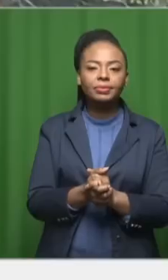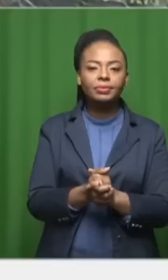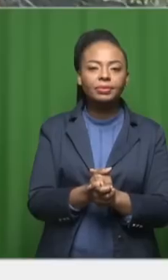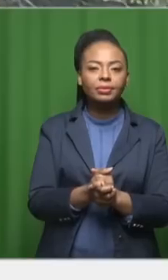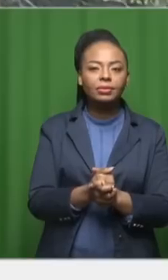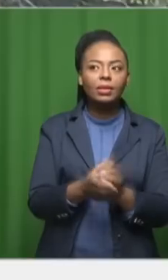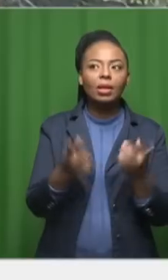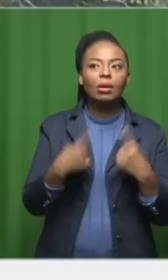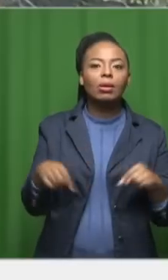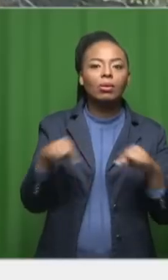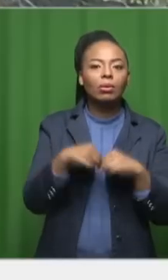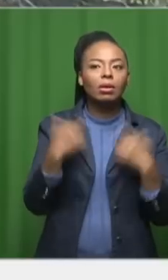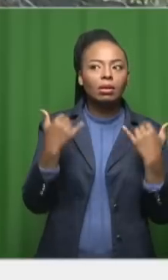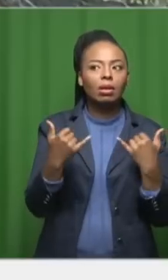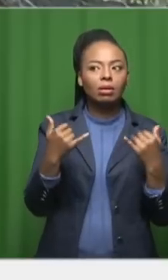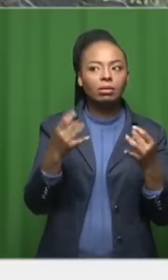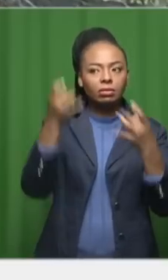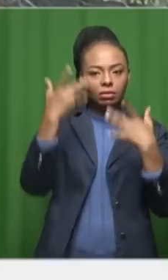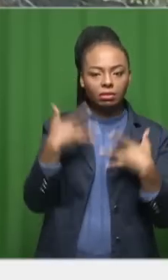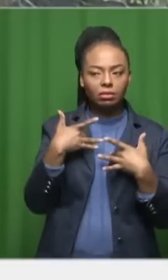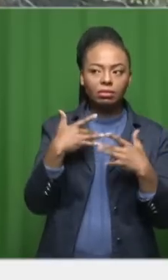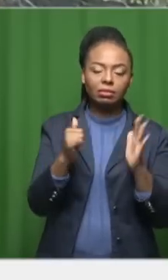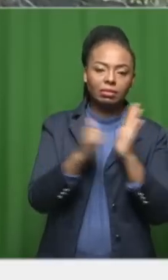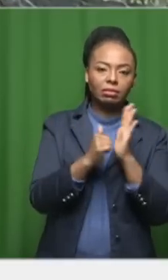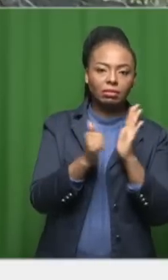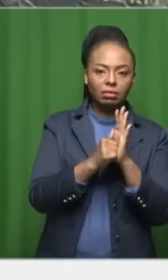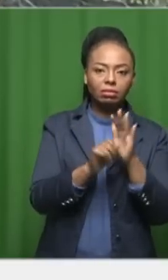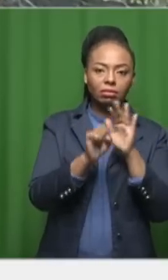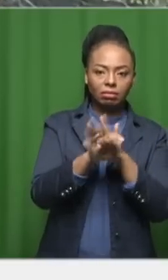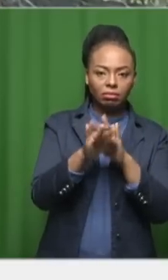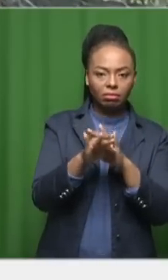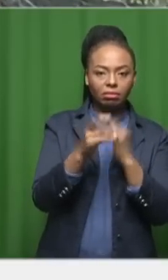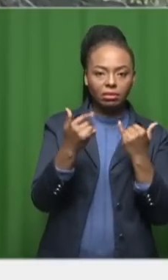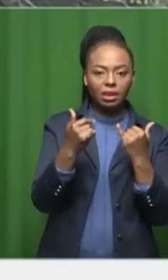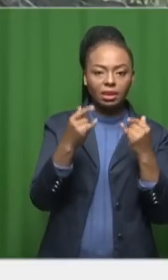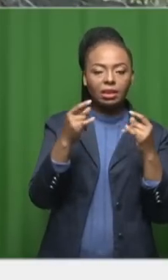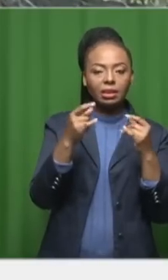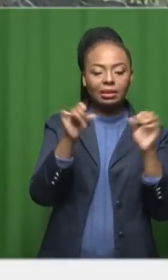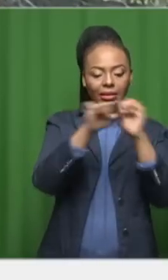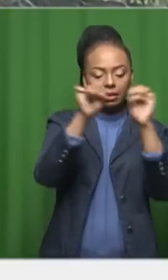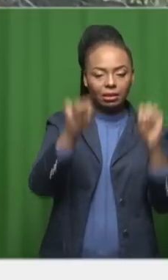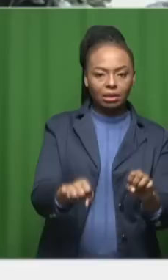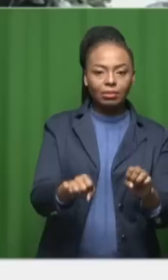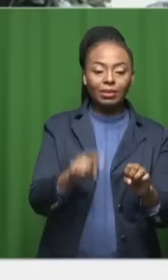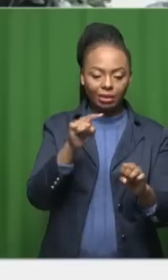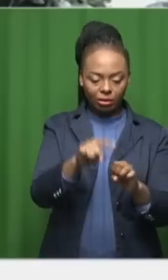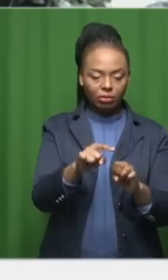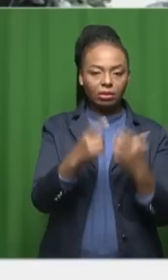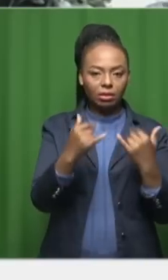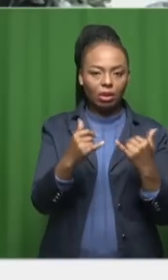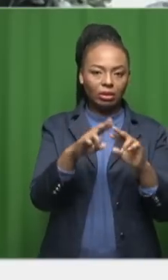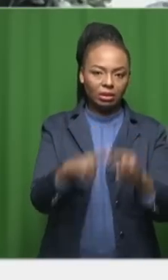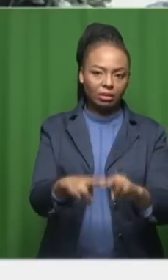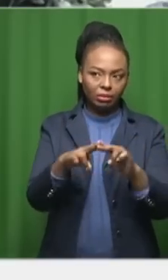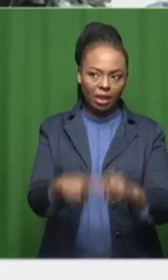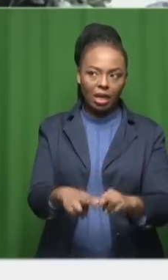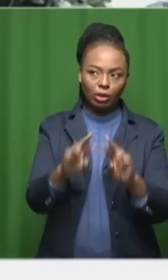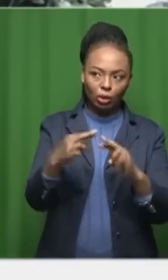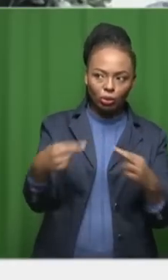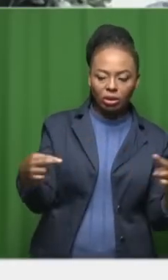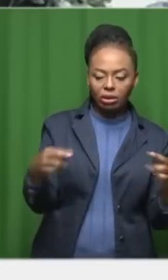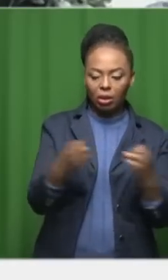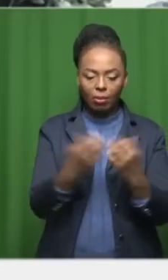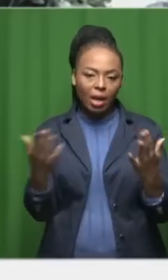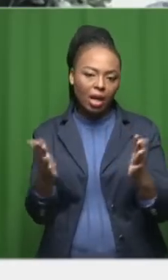are taught that a market system optimizes resources. So, I mean, if you were to